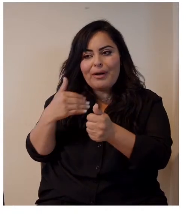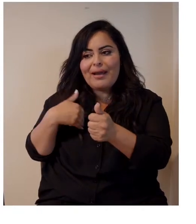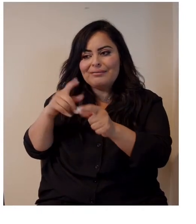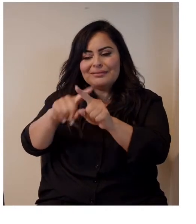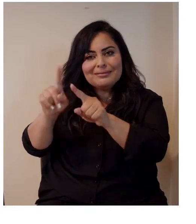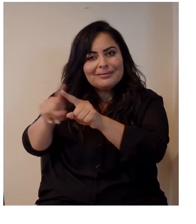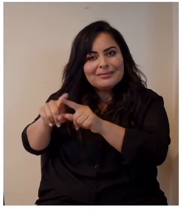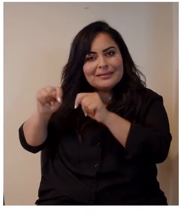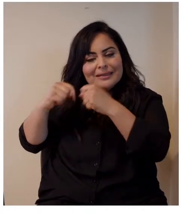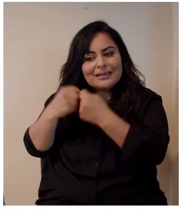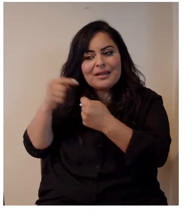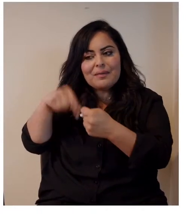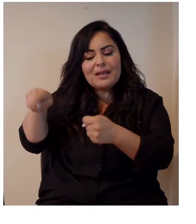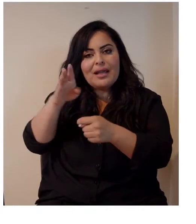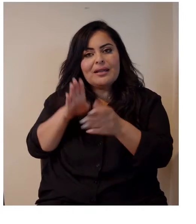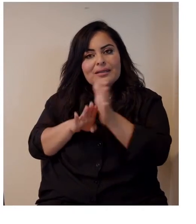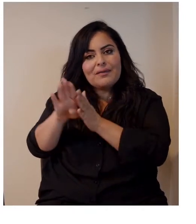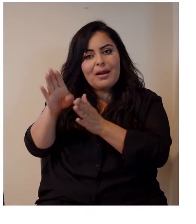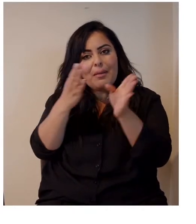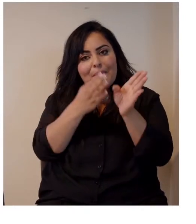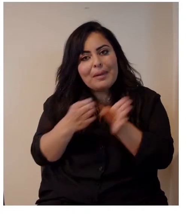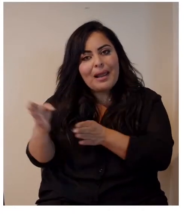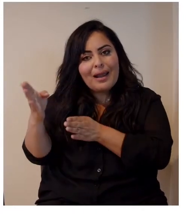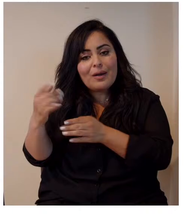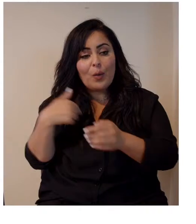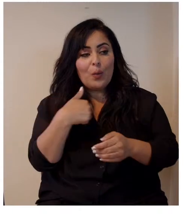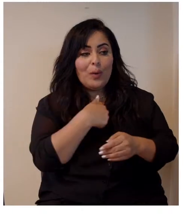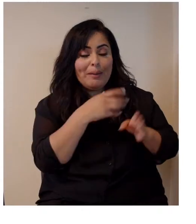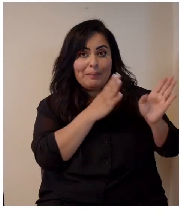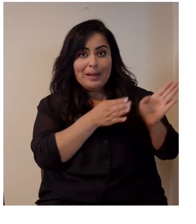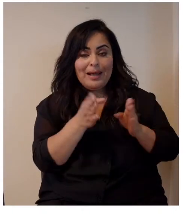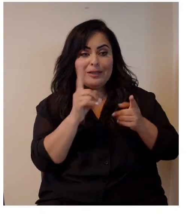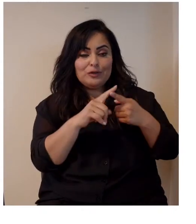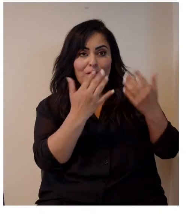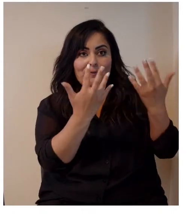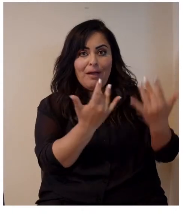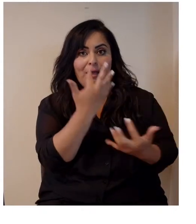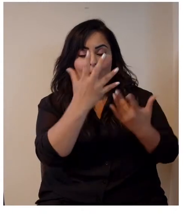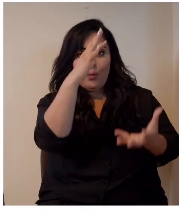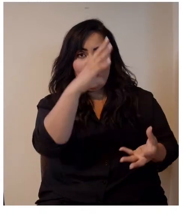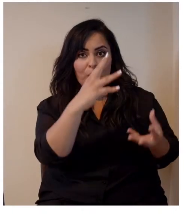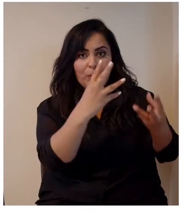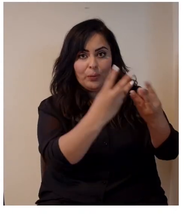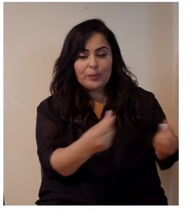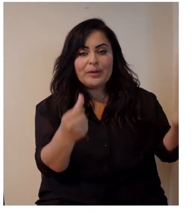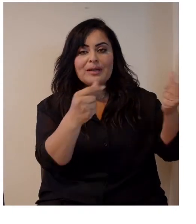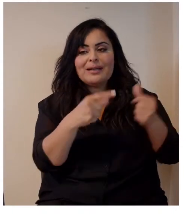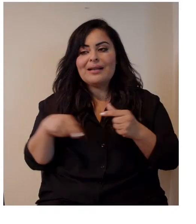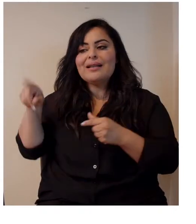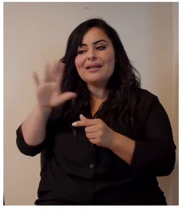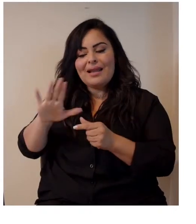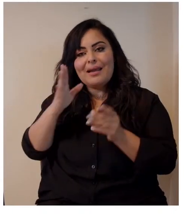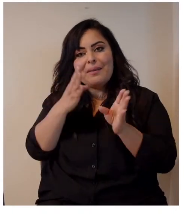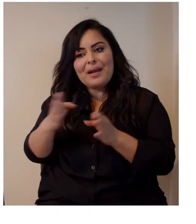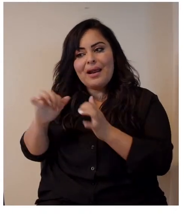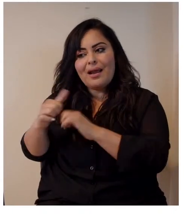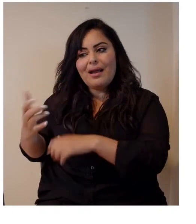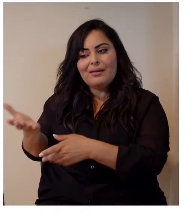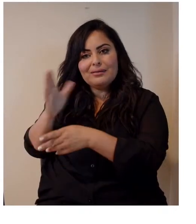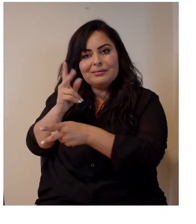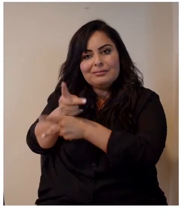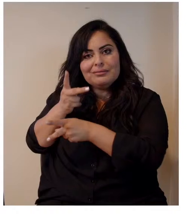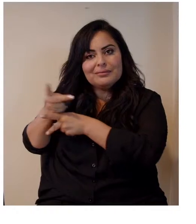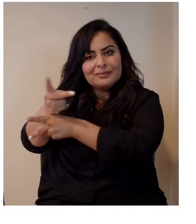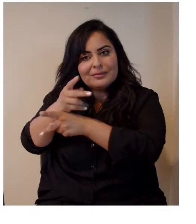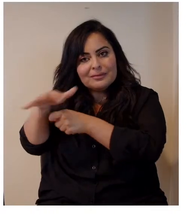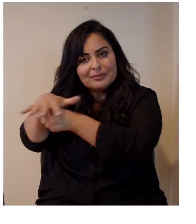plan, just like we develop a plan to put the fire out, and then they implement those mitigations. There's a lot of partners involved,